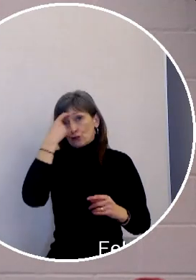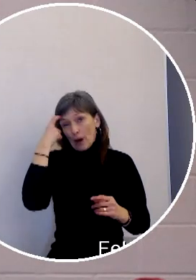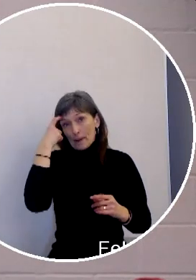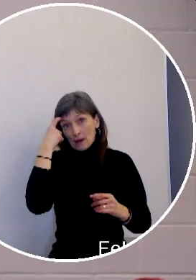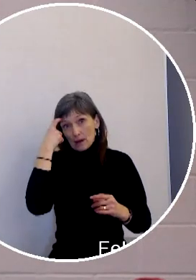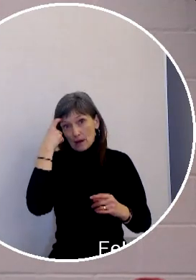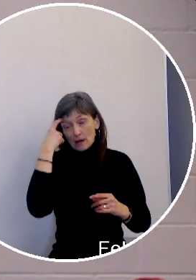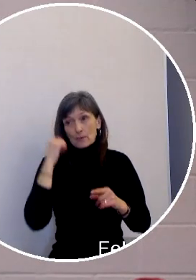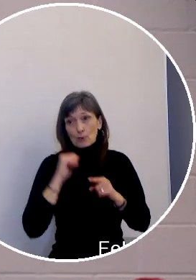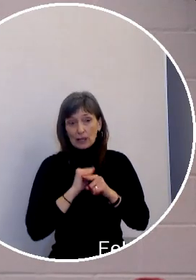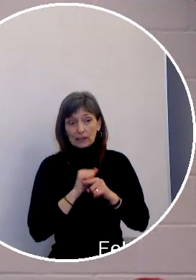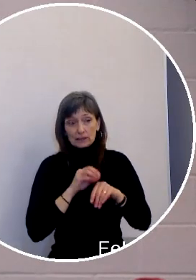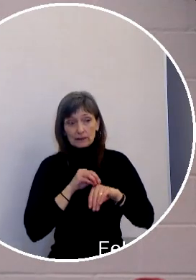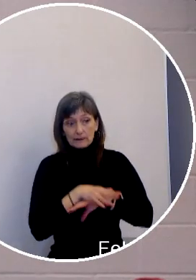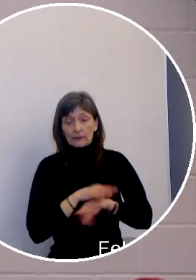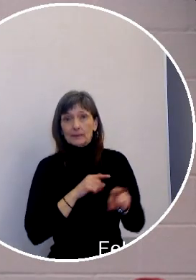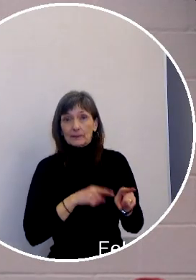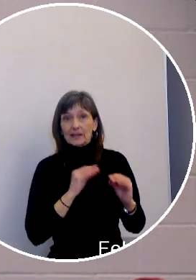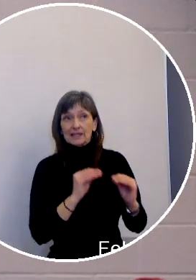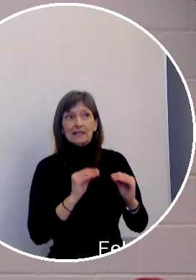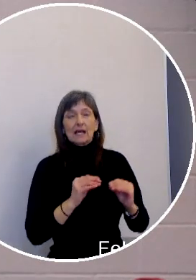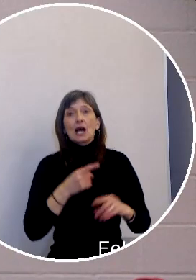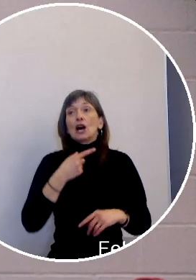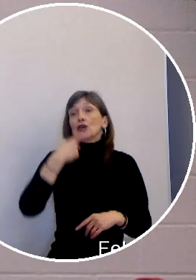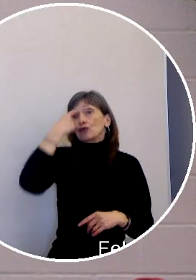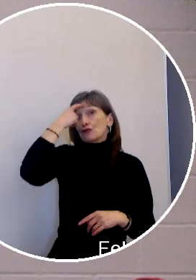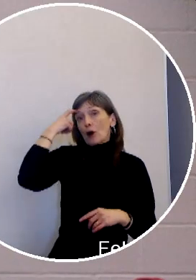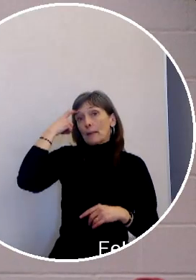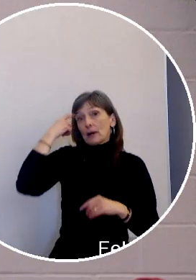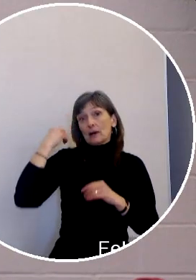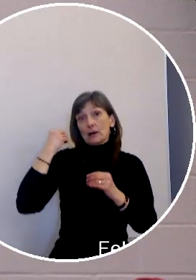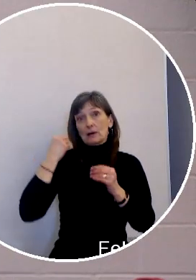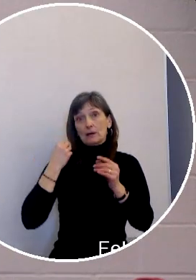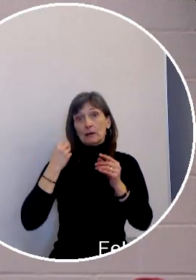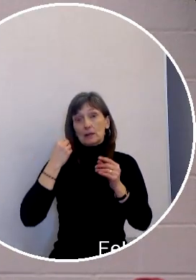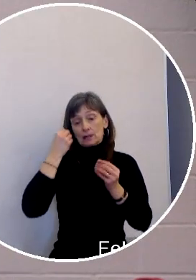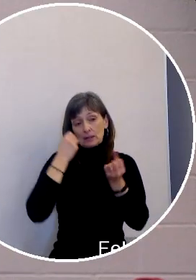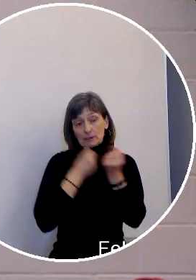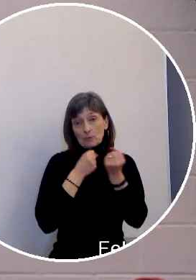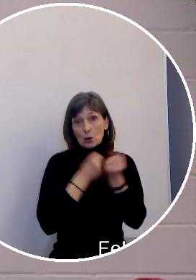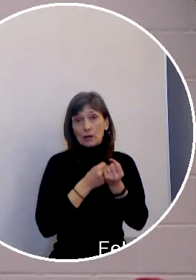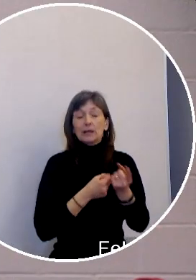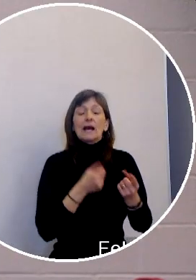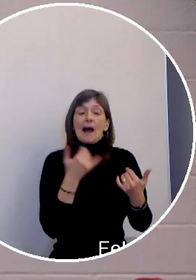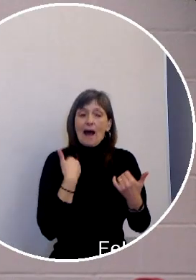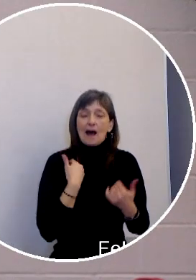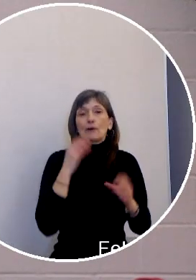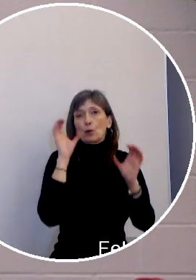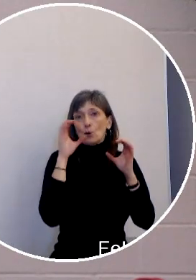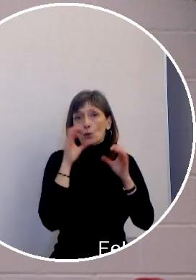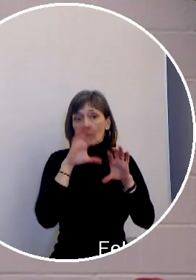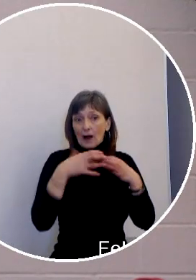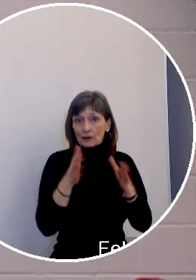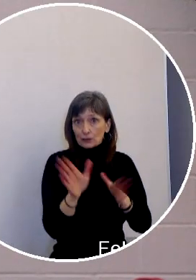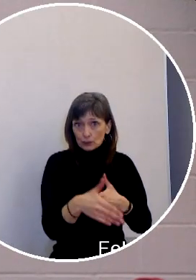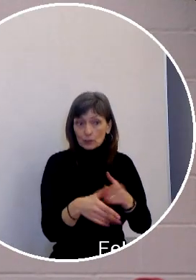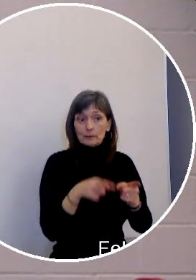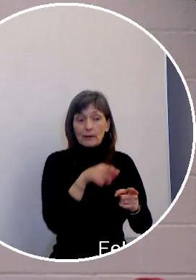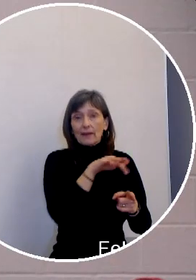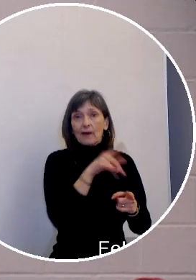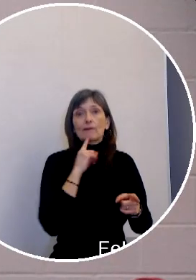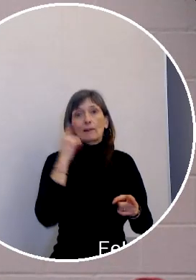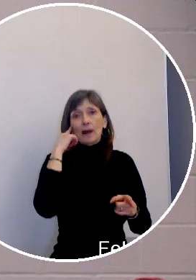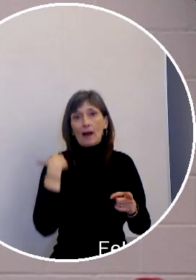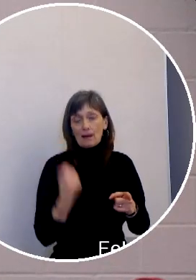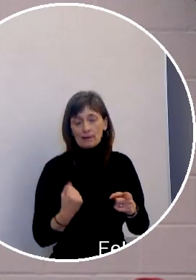practice and school-based trauma-informed practices, as well as a Google Classroom to provide resources